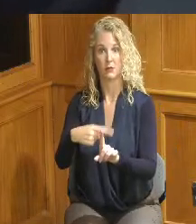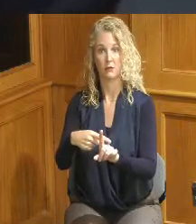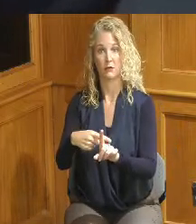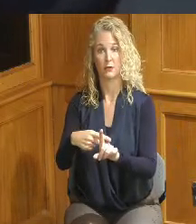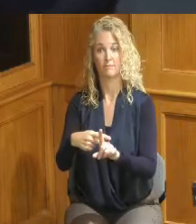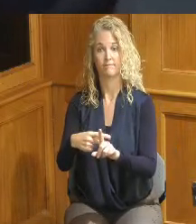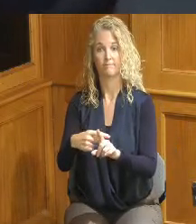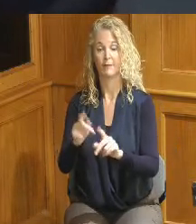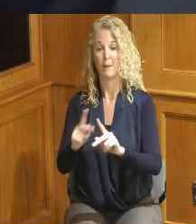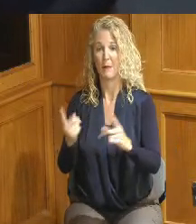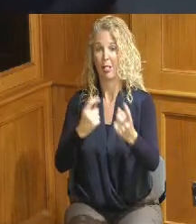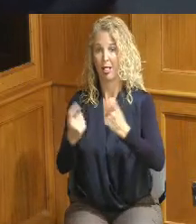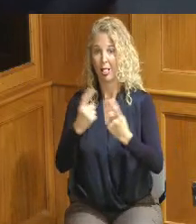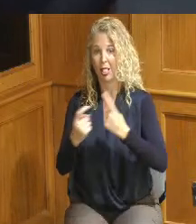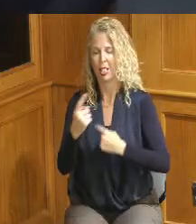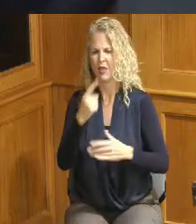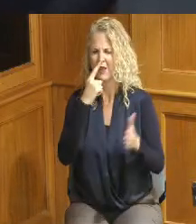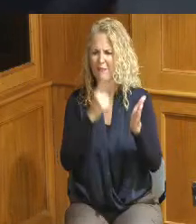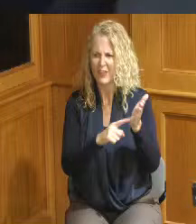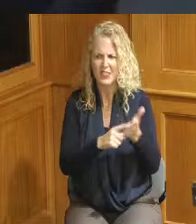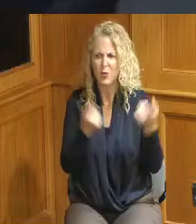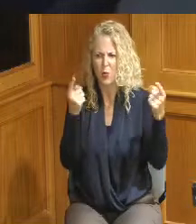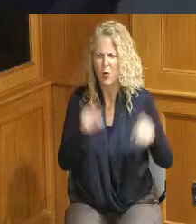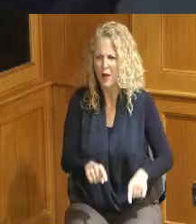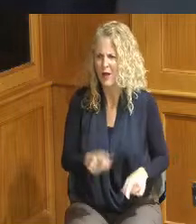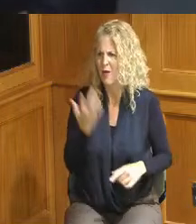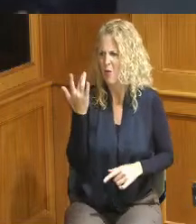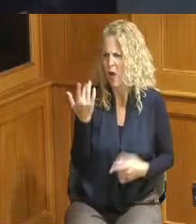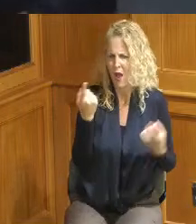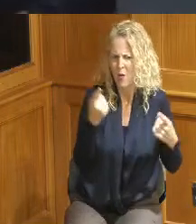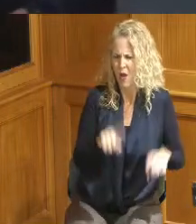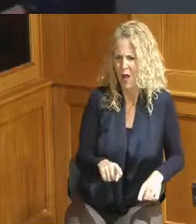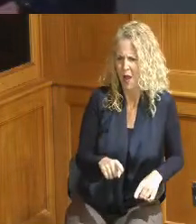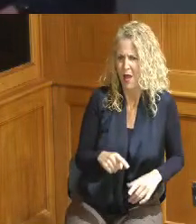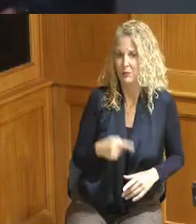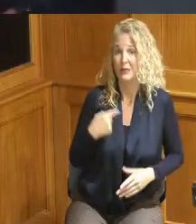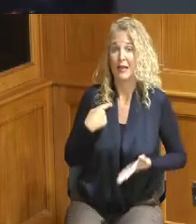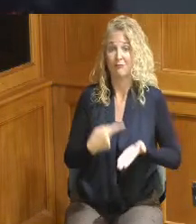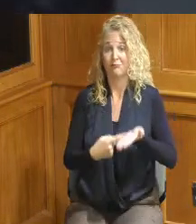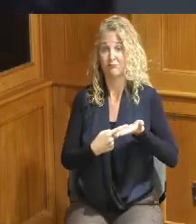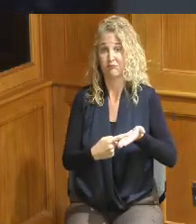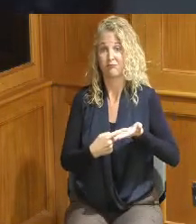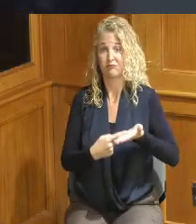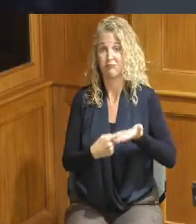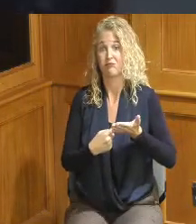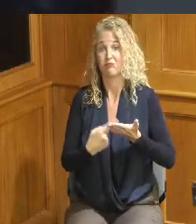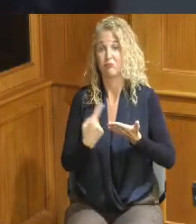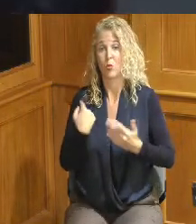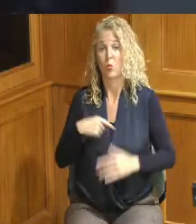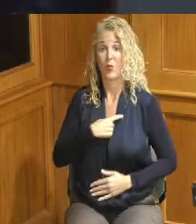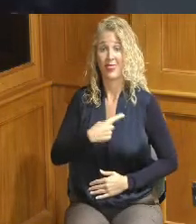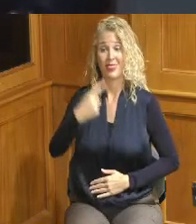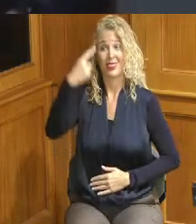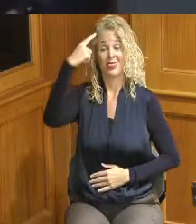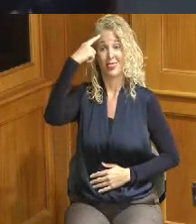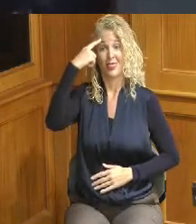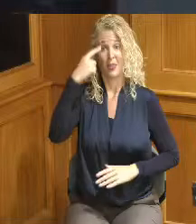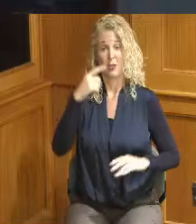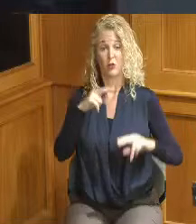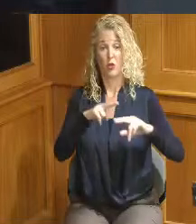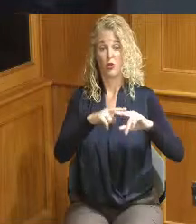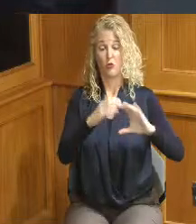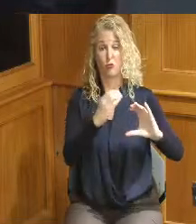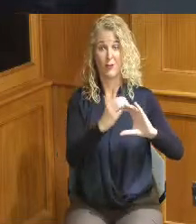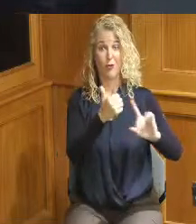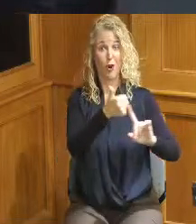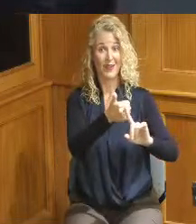asked about the investigation and things like that. From talking to the experts on scene, the car operated as intended, as in the release valve